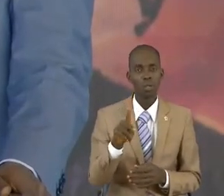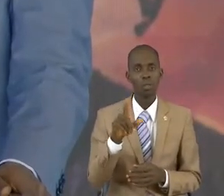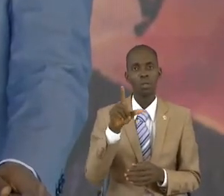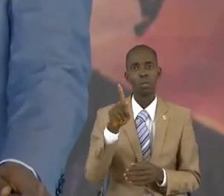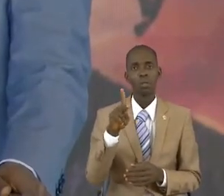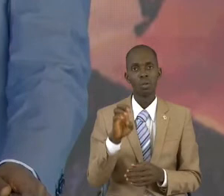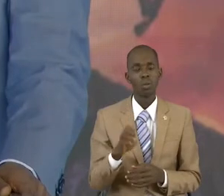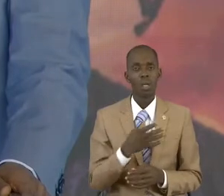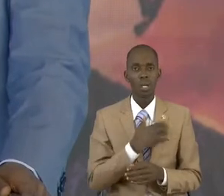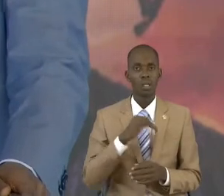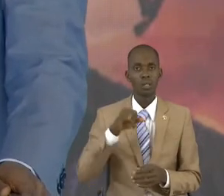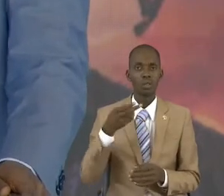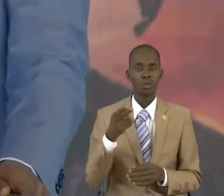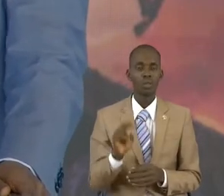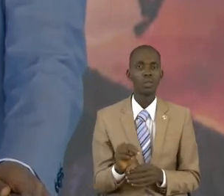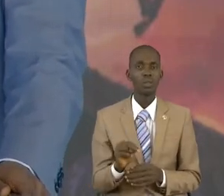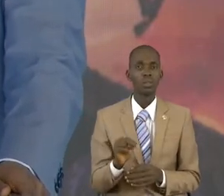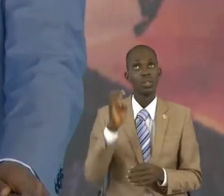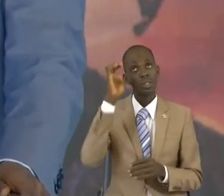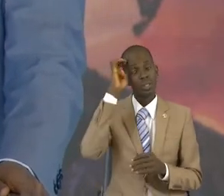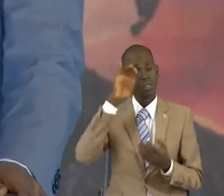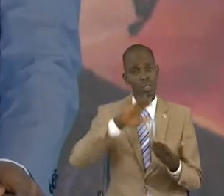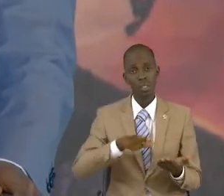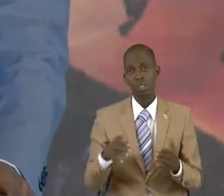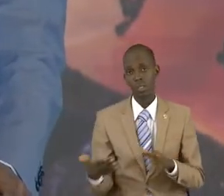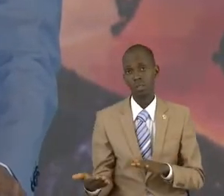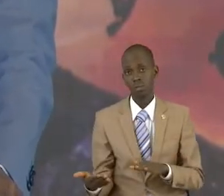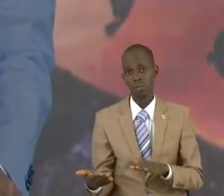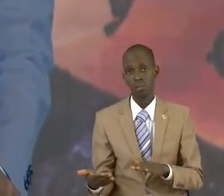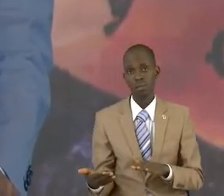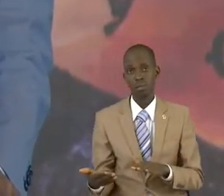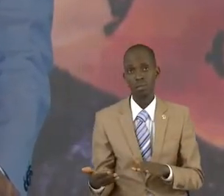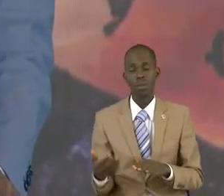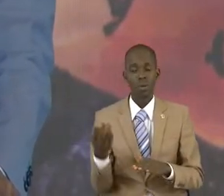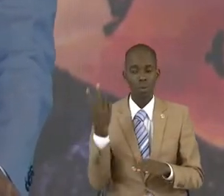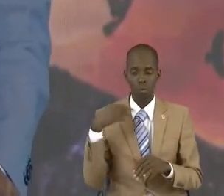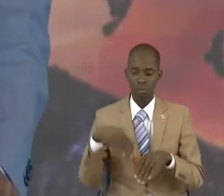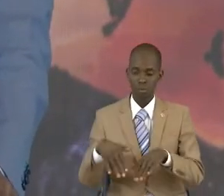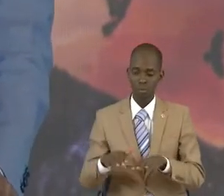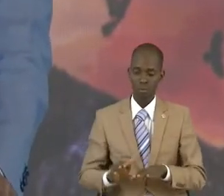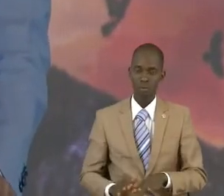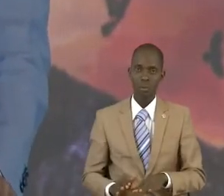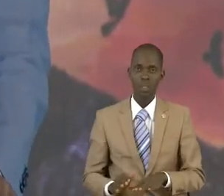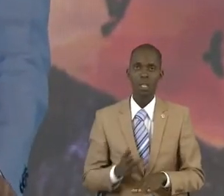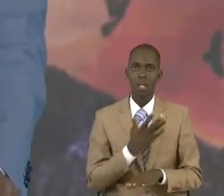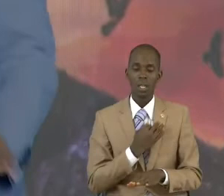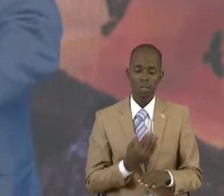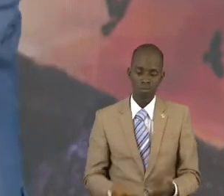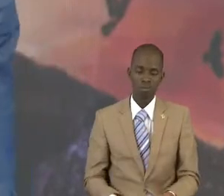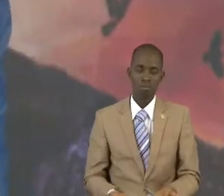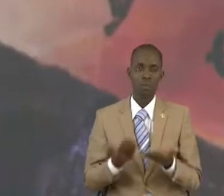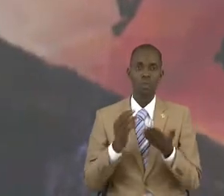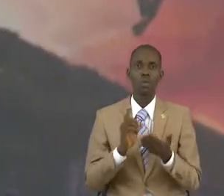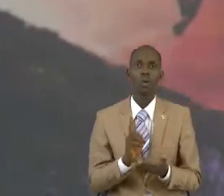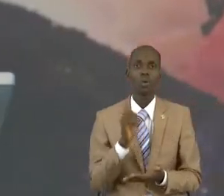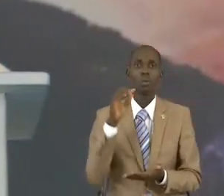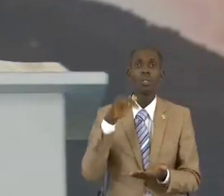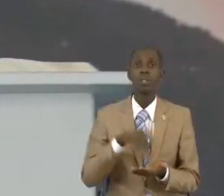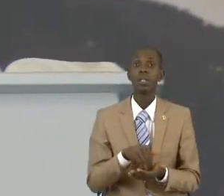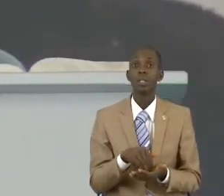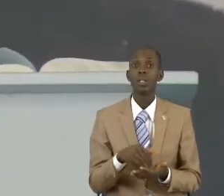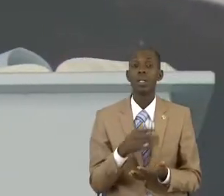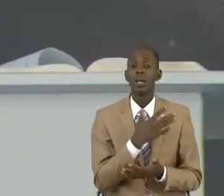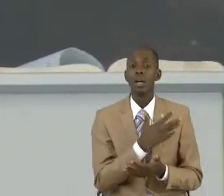rose. He died. He was buried. And he rose again. And the reality